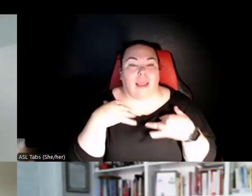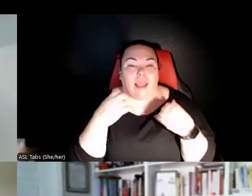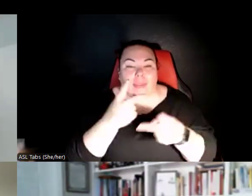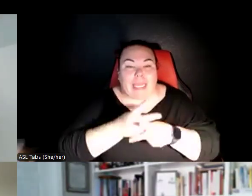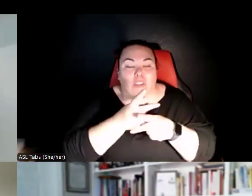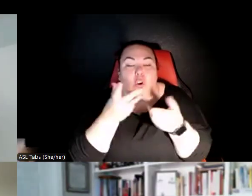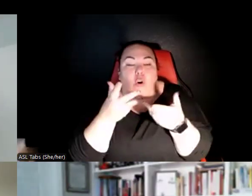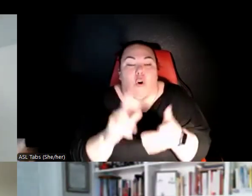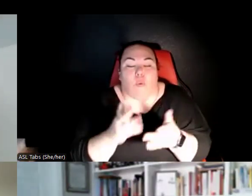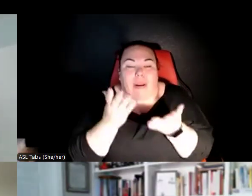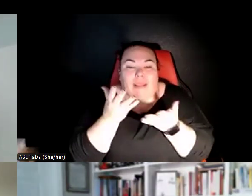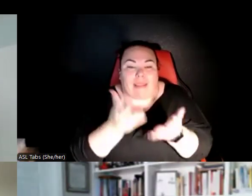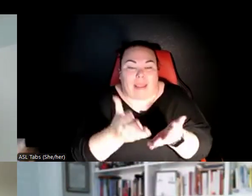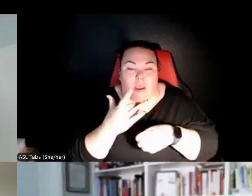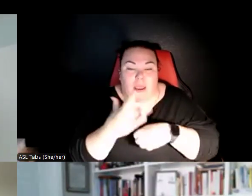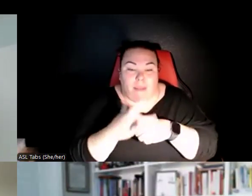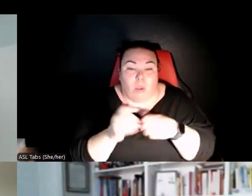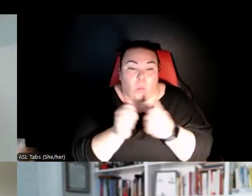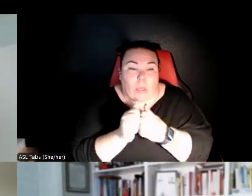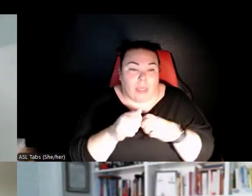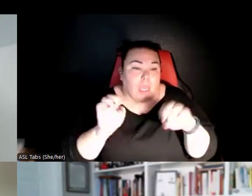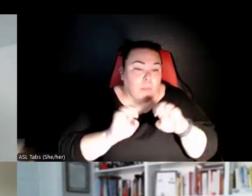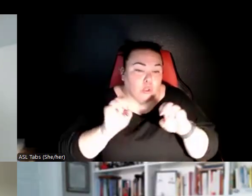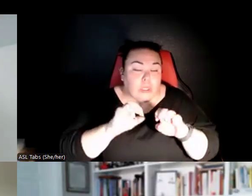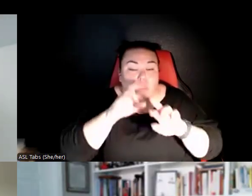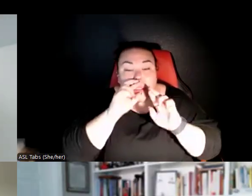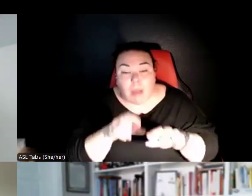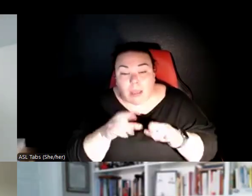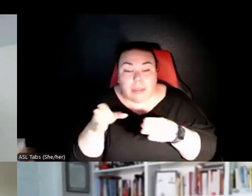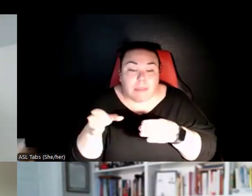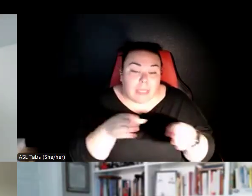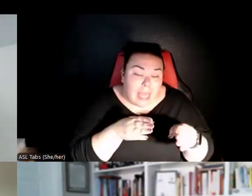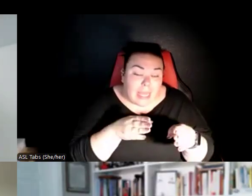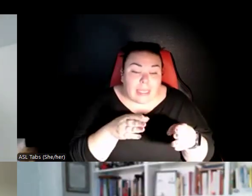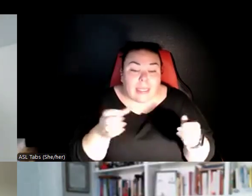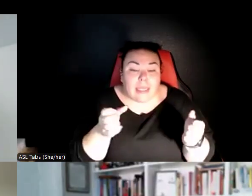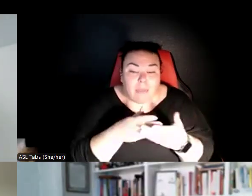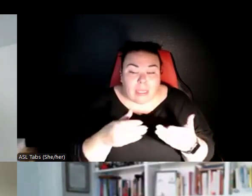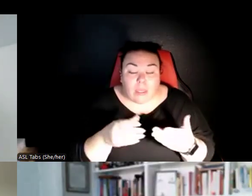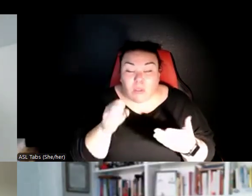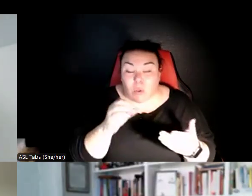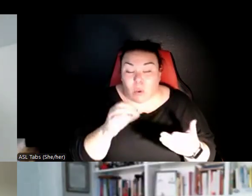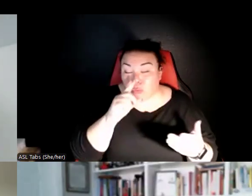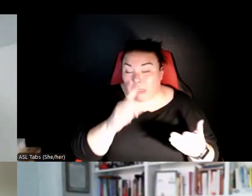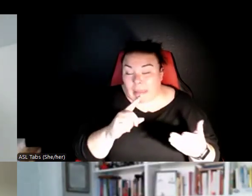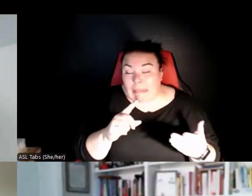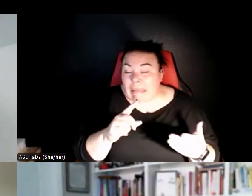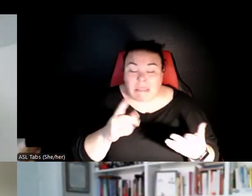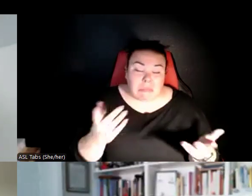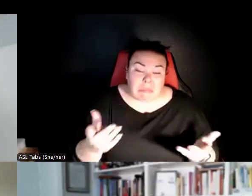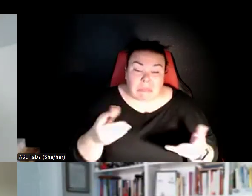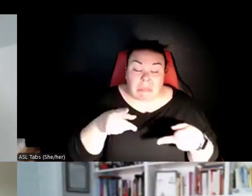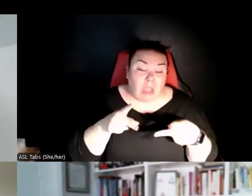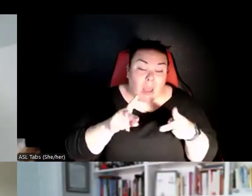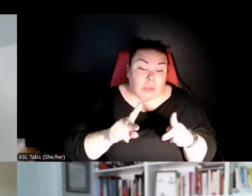doing work in emergency response and disaster planning and response. And so, really, the opportunity is there